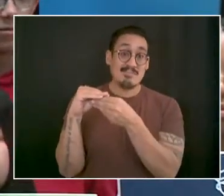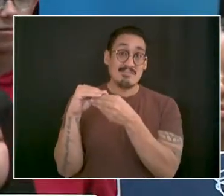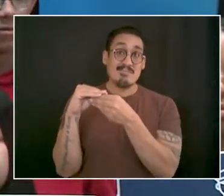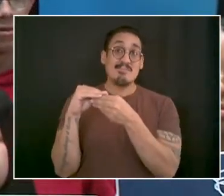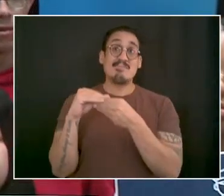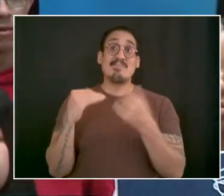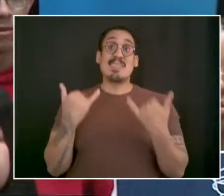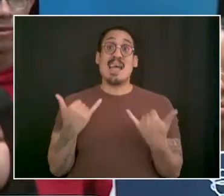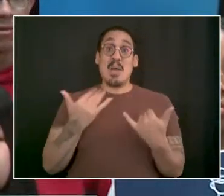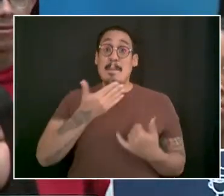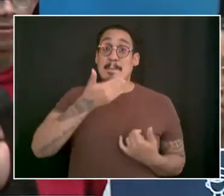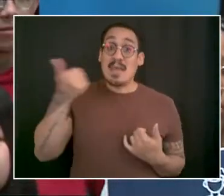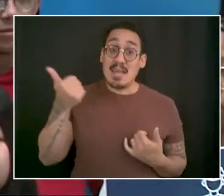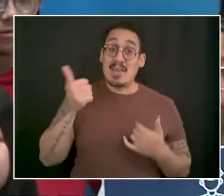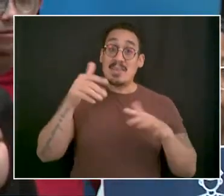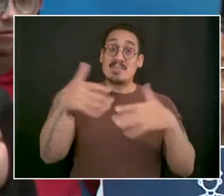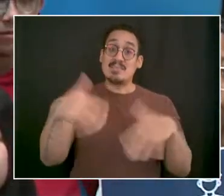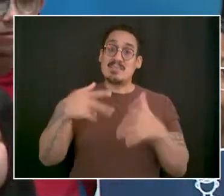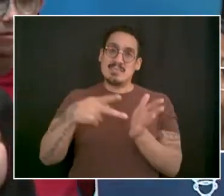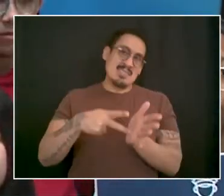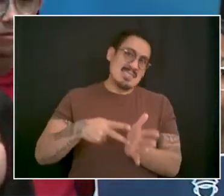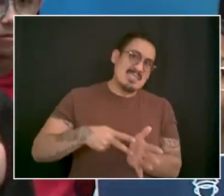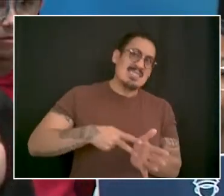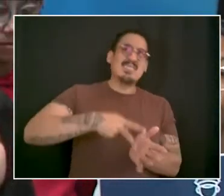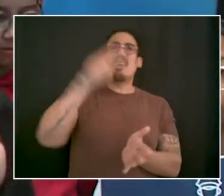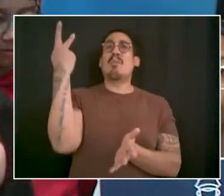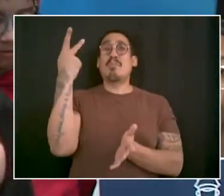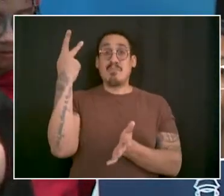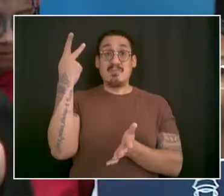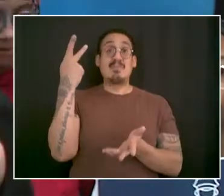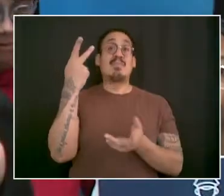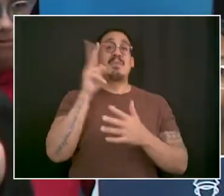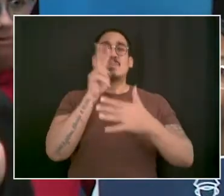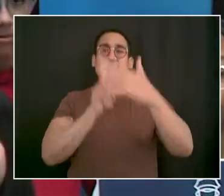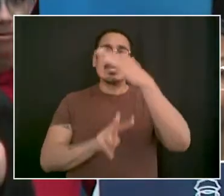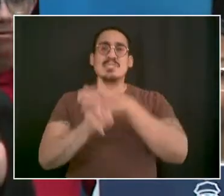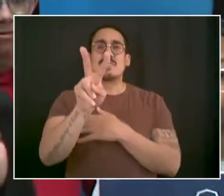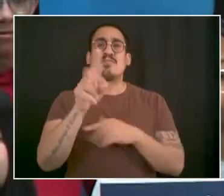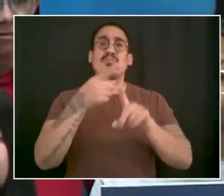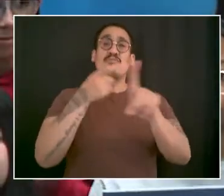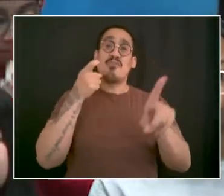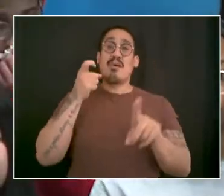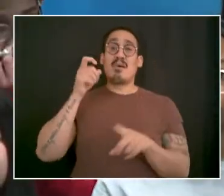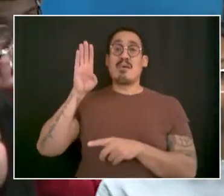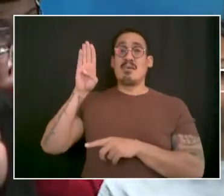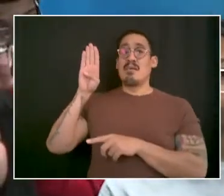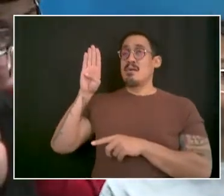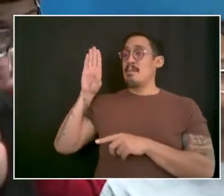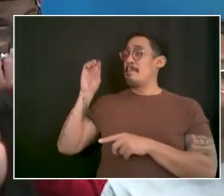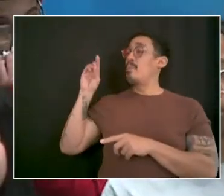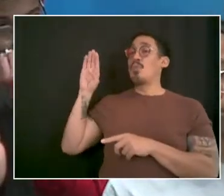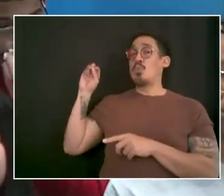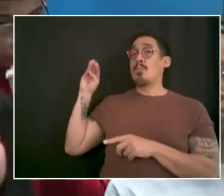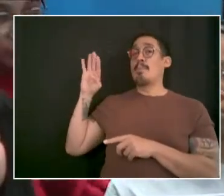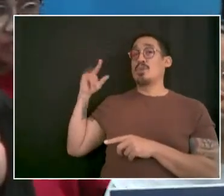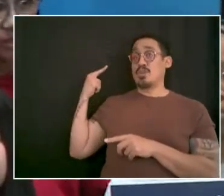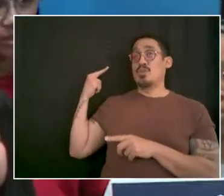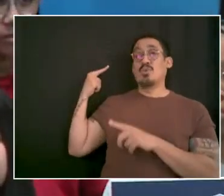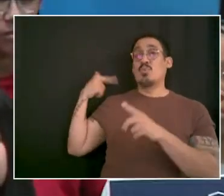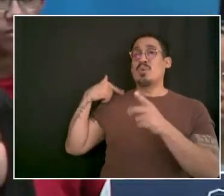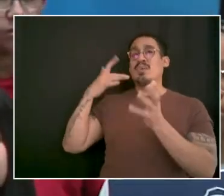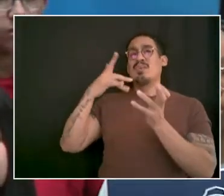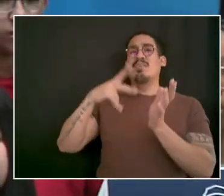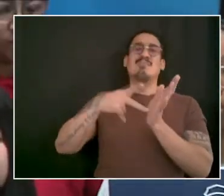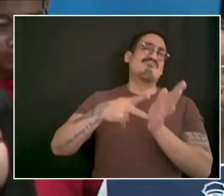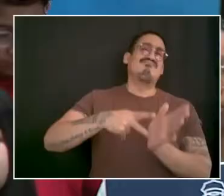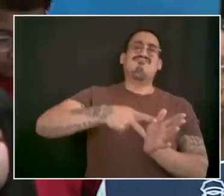This is nearly double the projections during my friend Michael Bloomberg's 12 years in office and nearly 4 times the projections of my friend